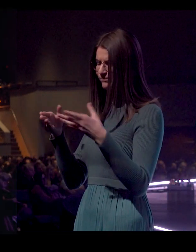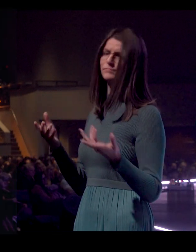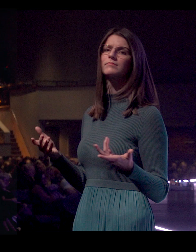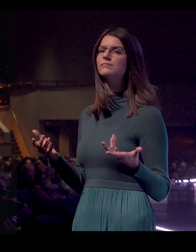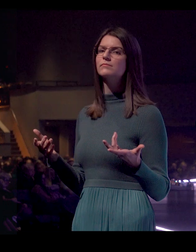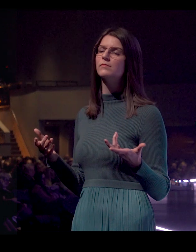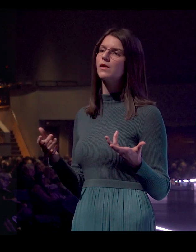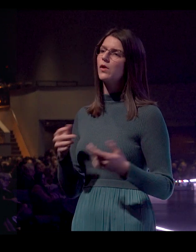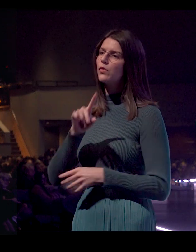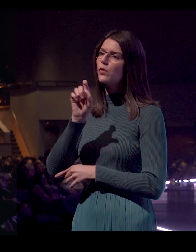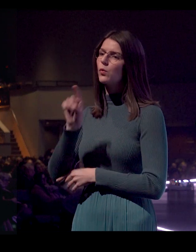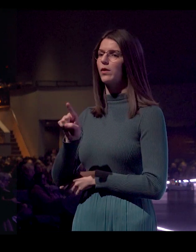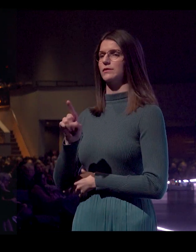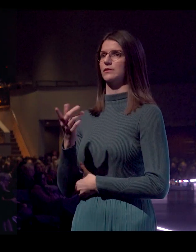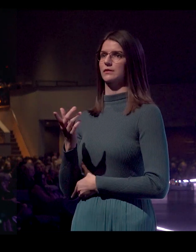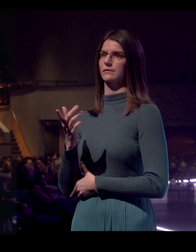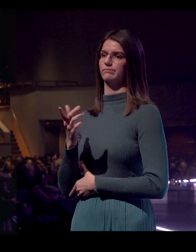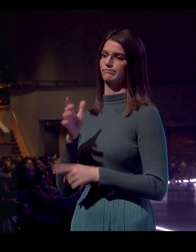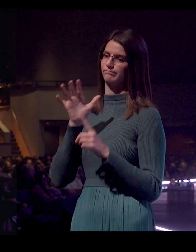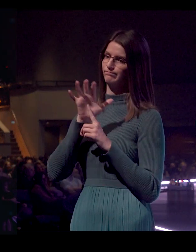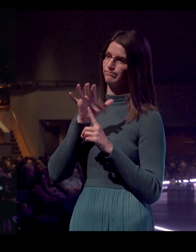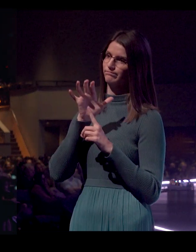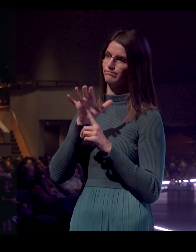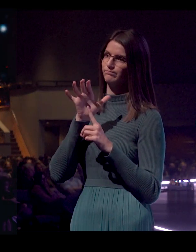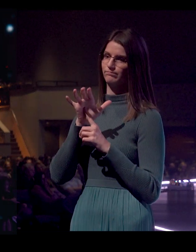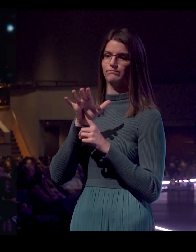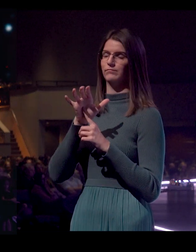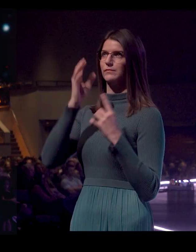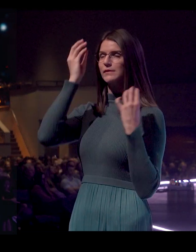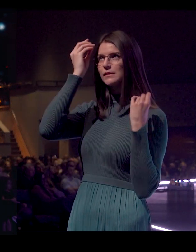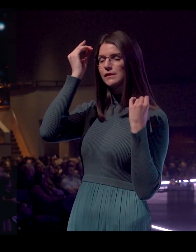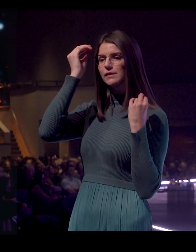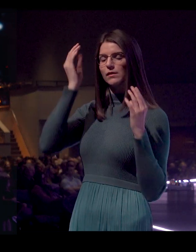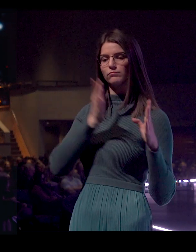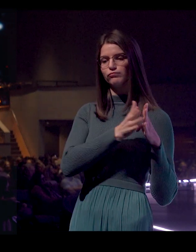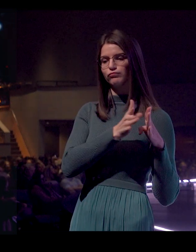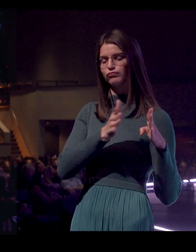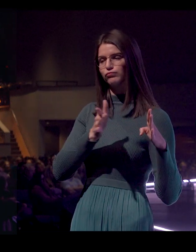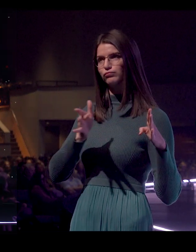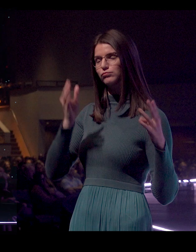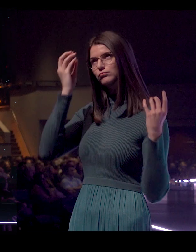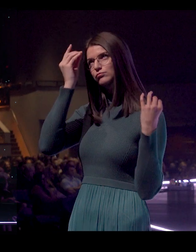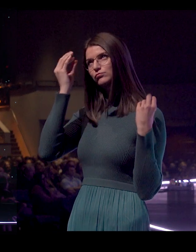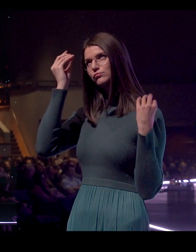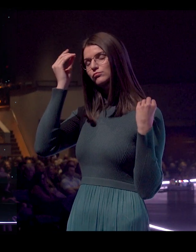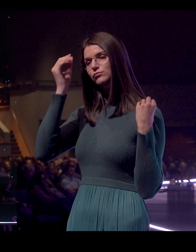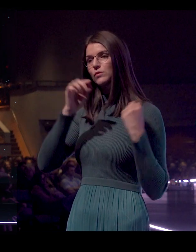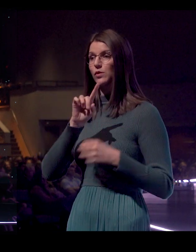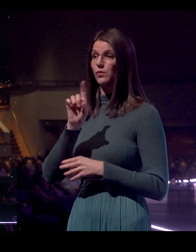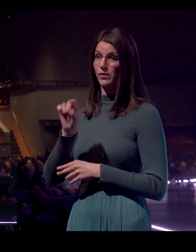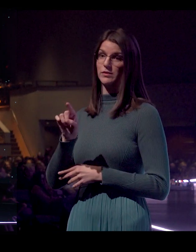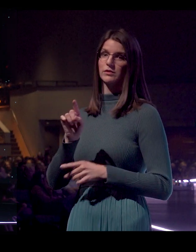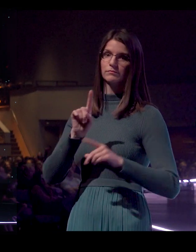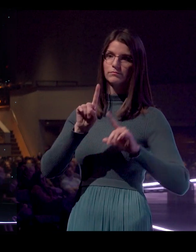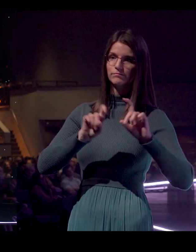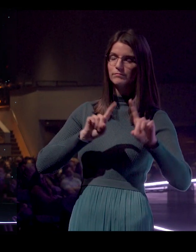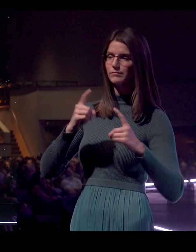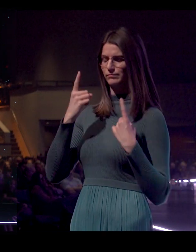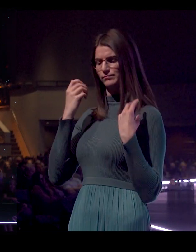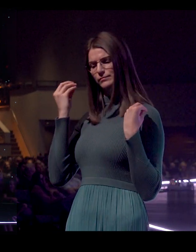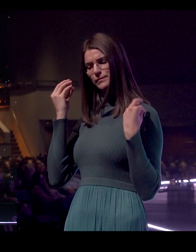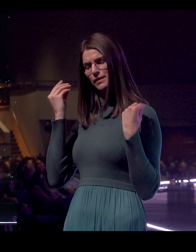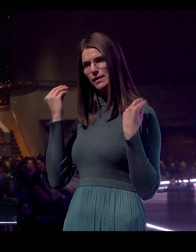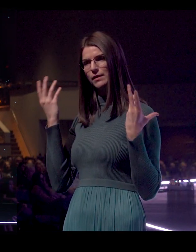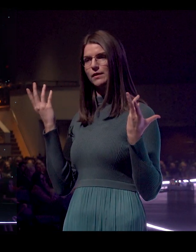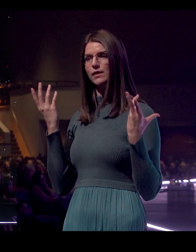thinking throughout this whole entire month is a question we ask each other and we think about, which is what? What do you want for Christmas?